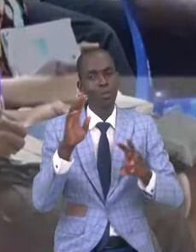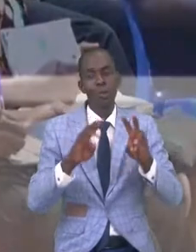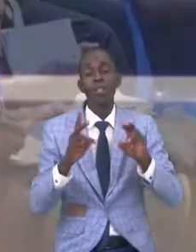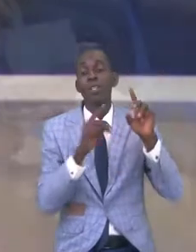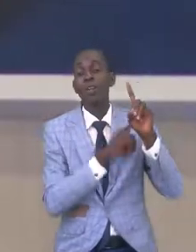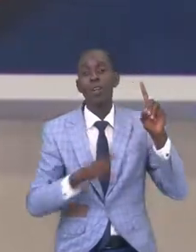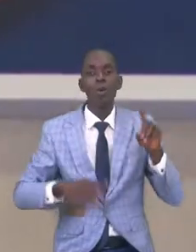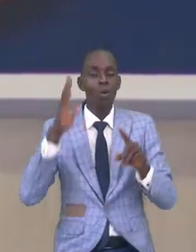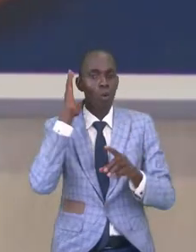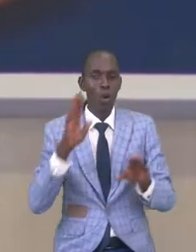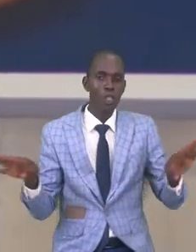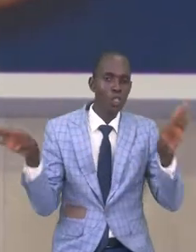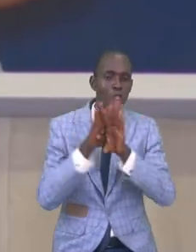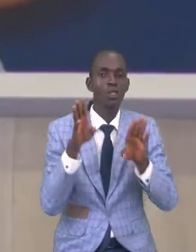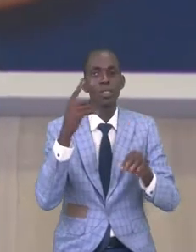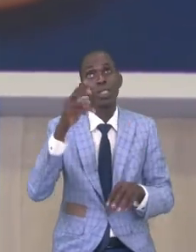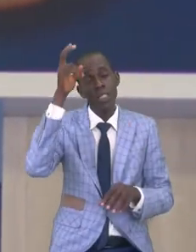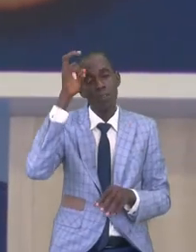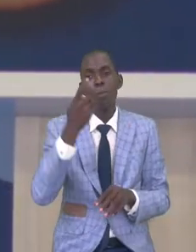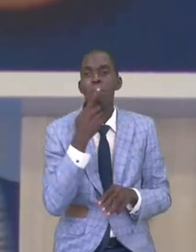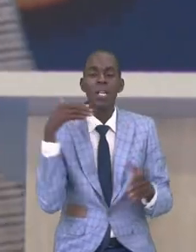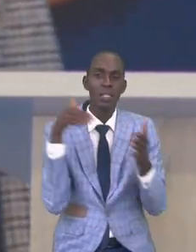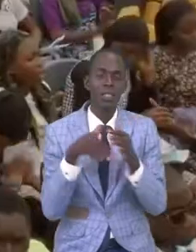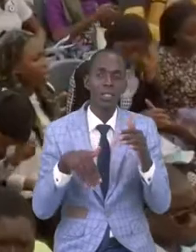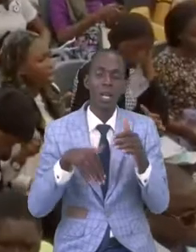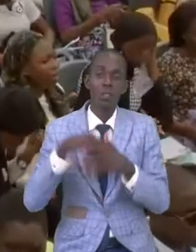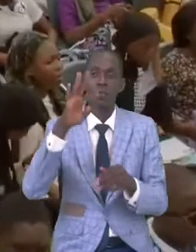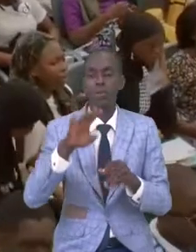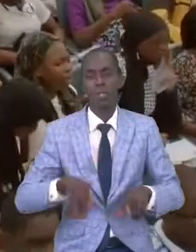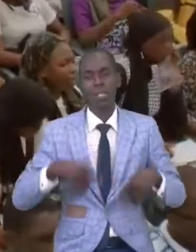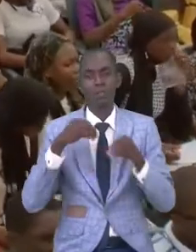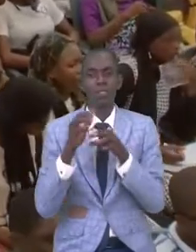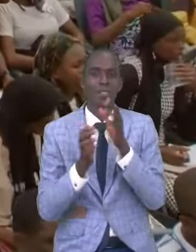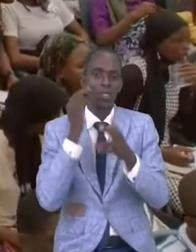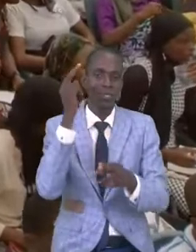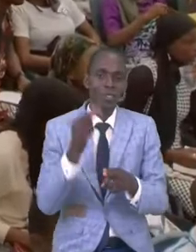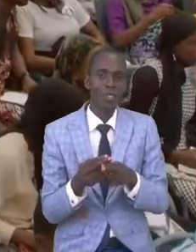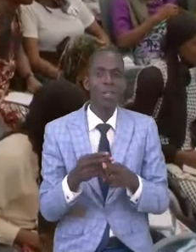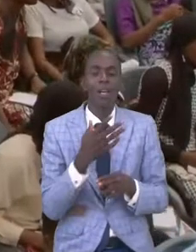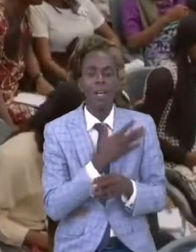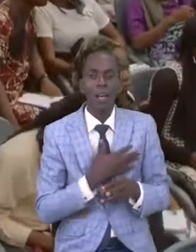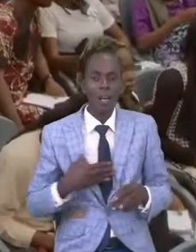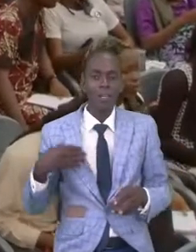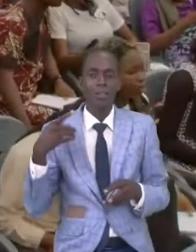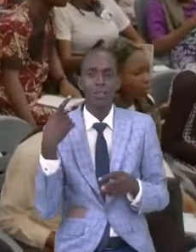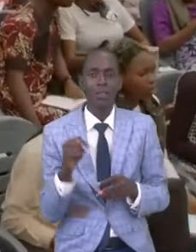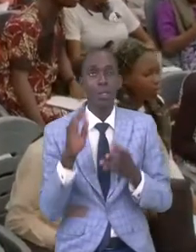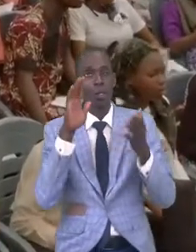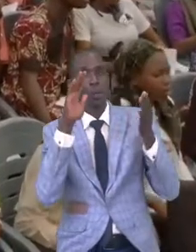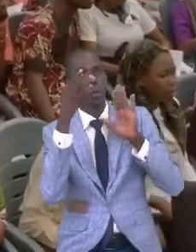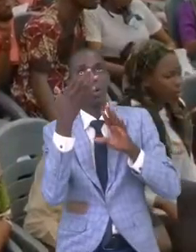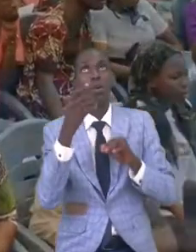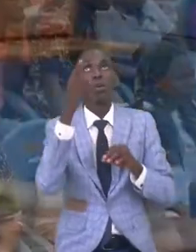the devil's mouth out of your life in Jesus' name. And then you come in the presence of God without